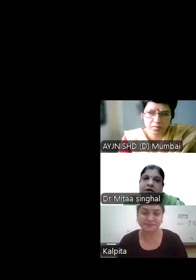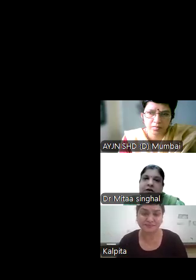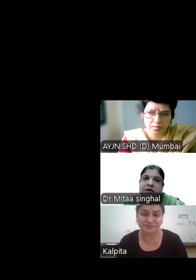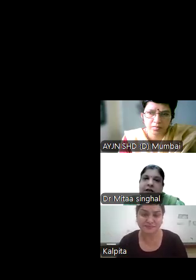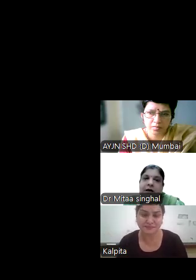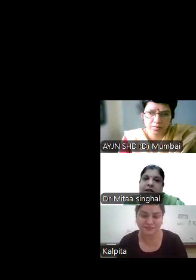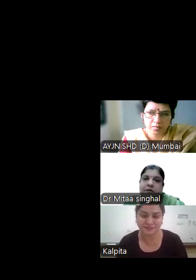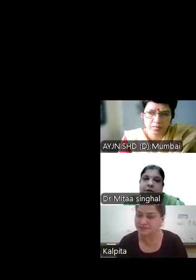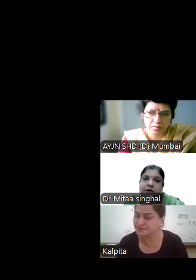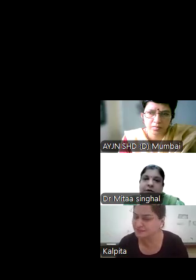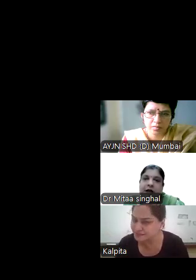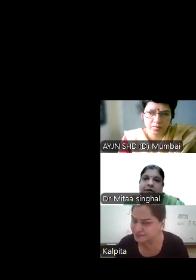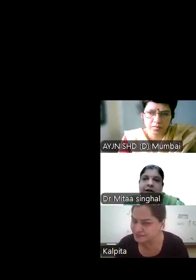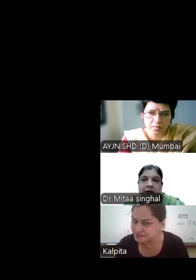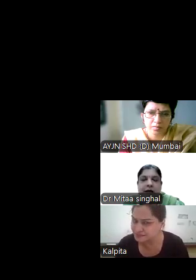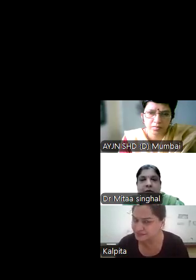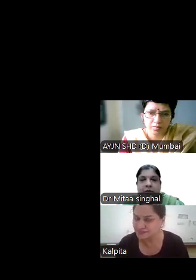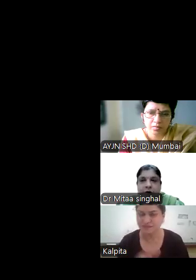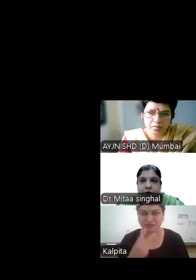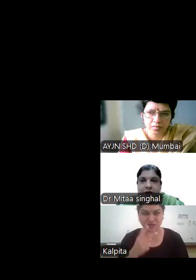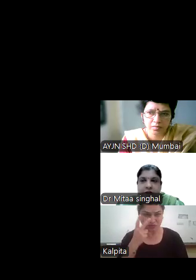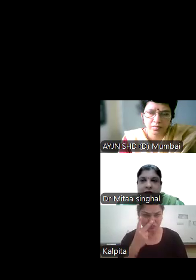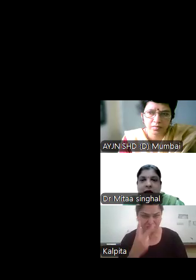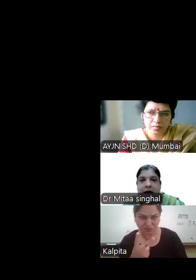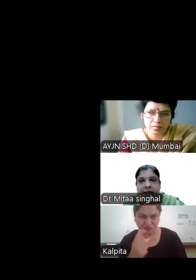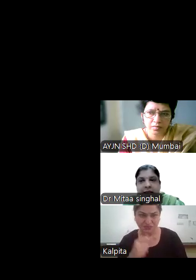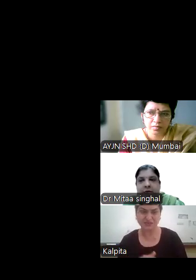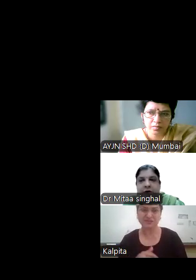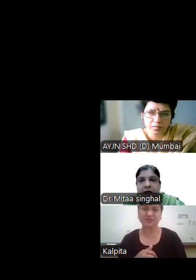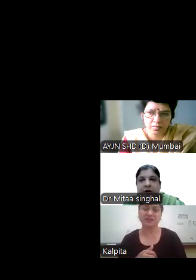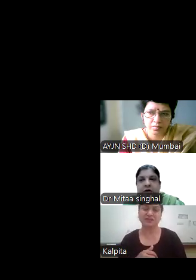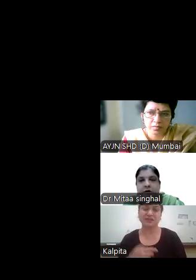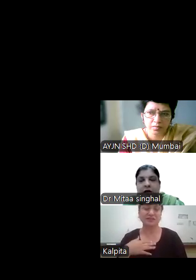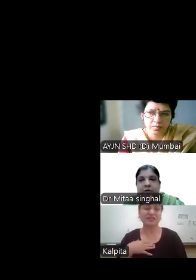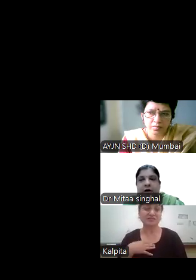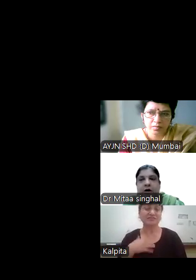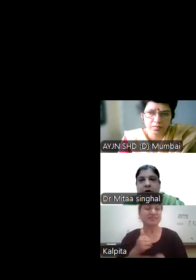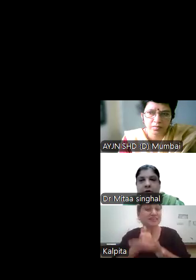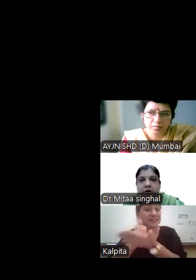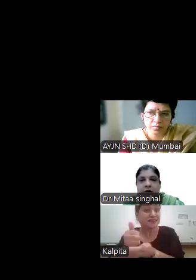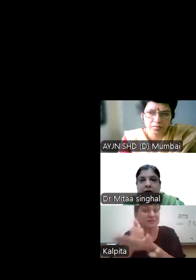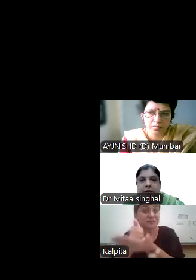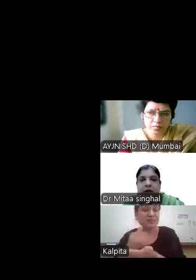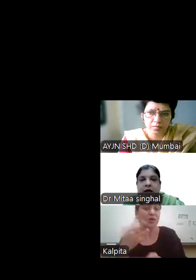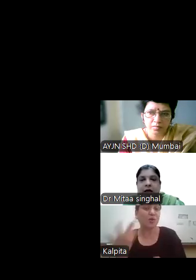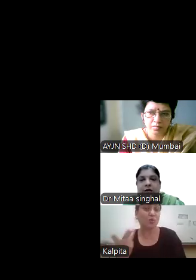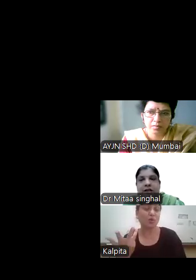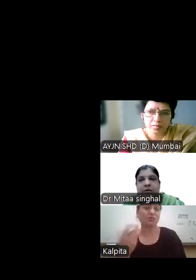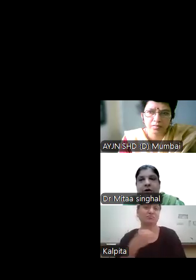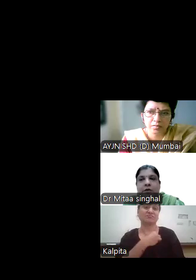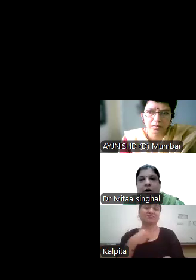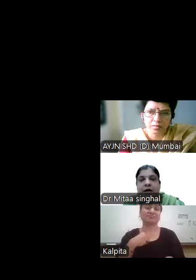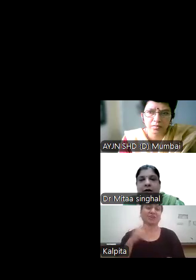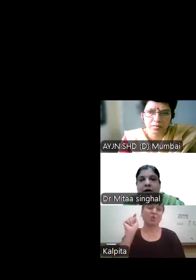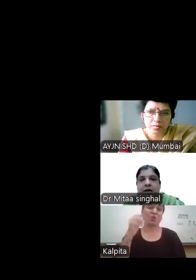8 month, 3 months, we observe that with the help of orthosis and therapy training, physiotherapy, occupational therapy, he was